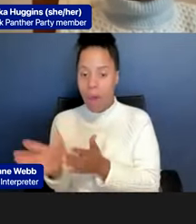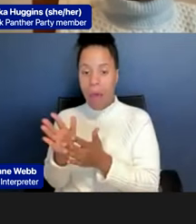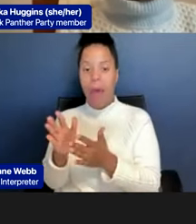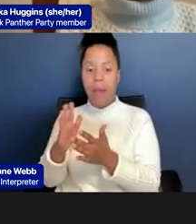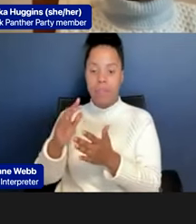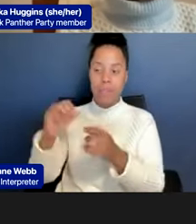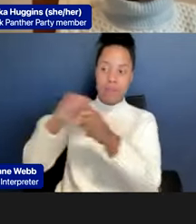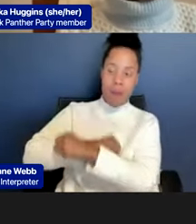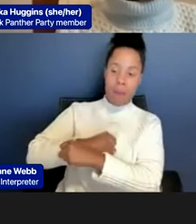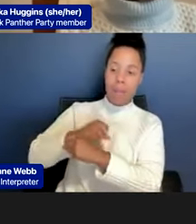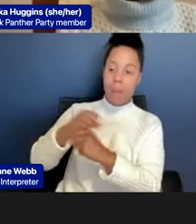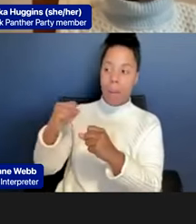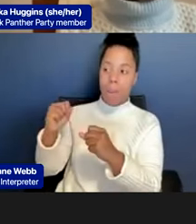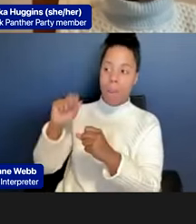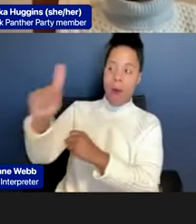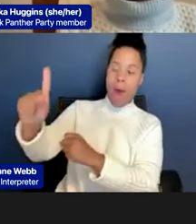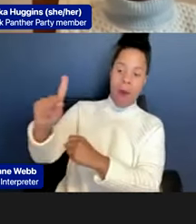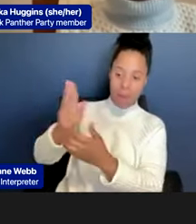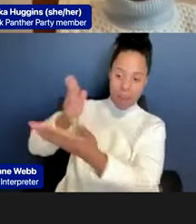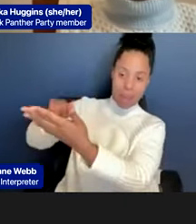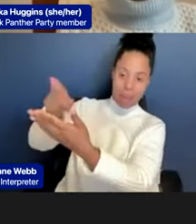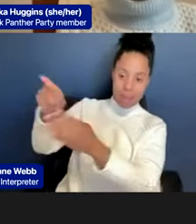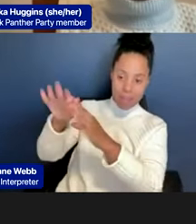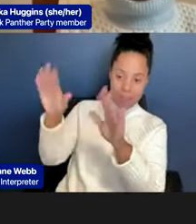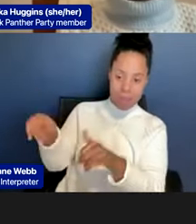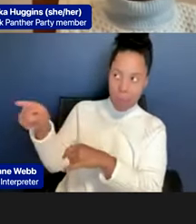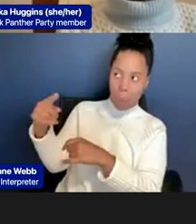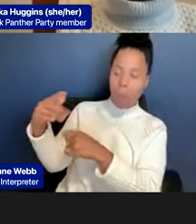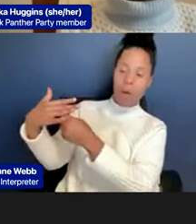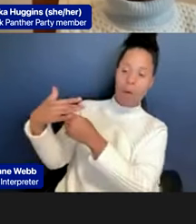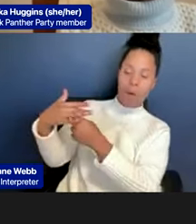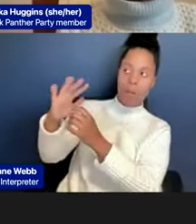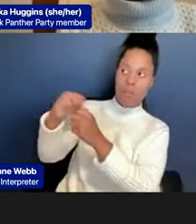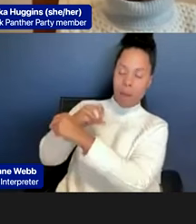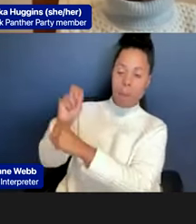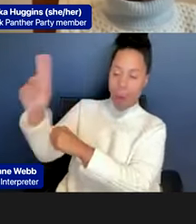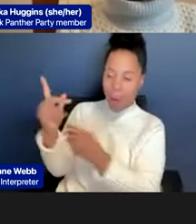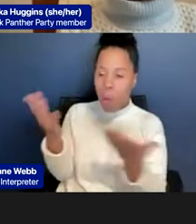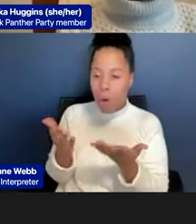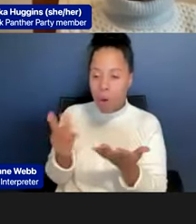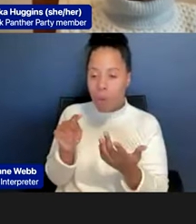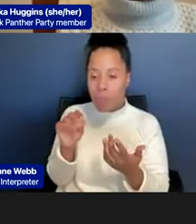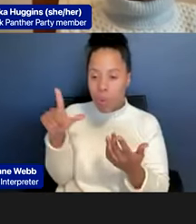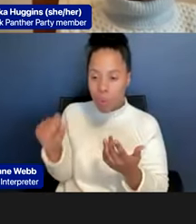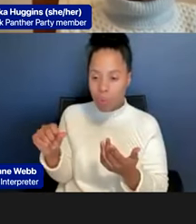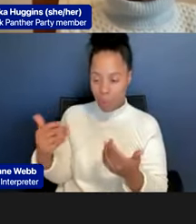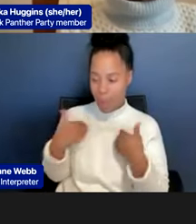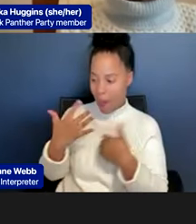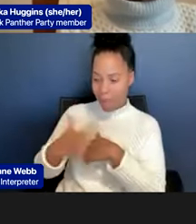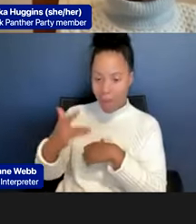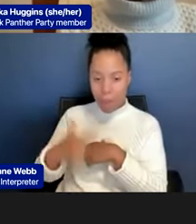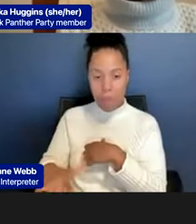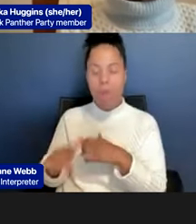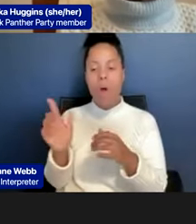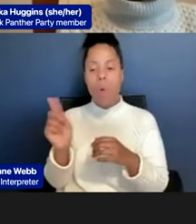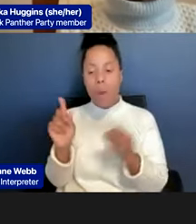to fight back against the system, what are the tools at hand, both locally, where can we share places